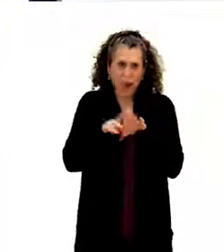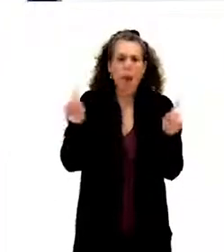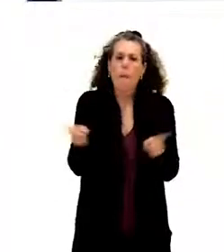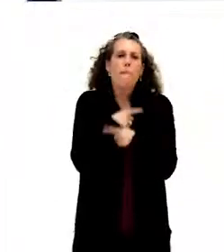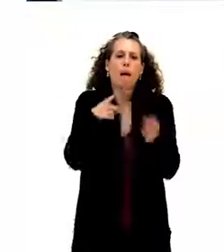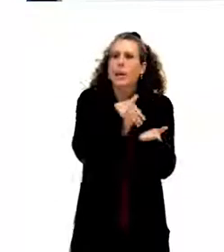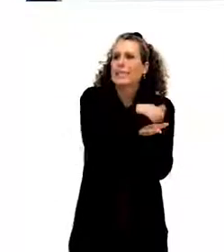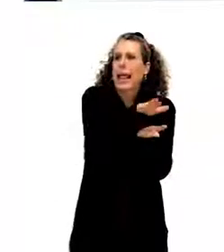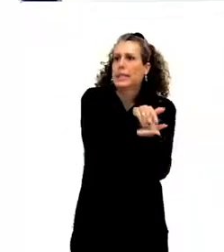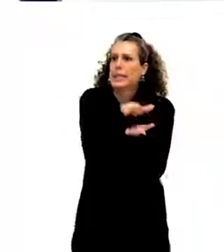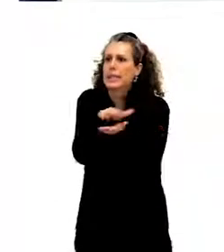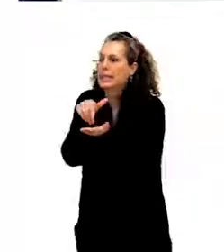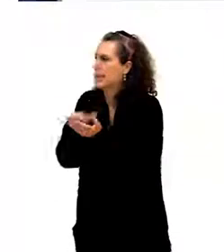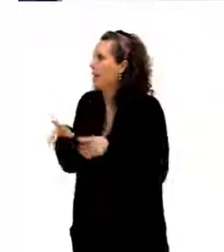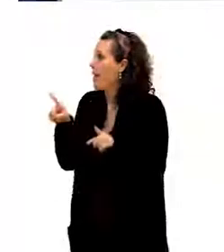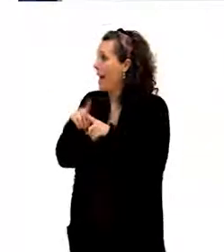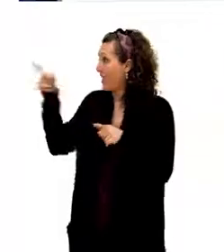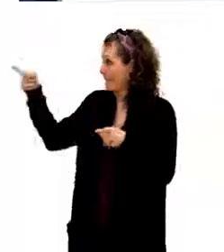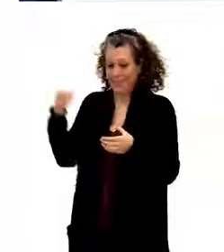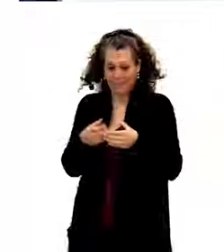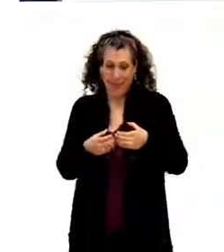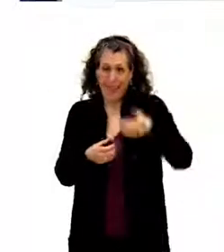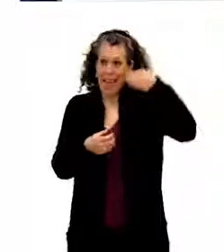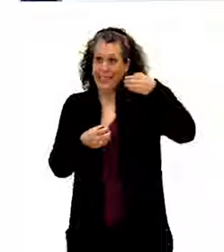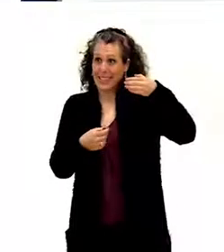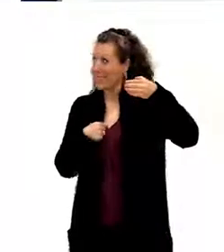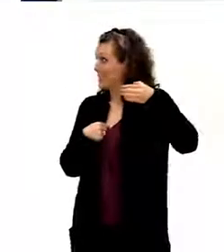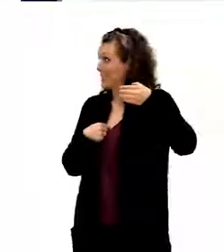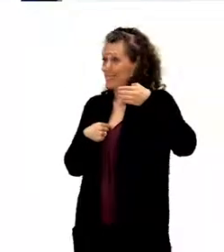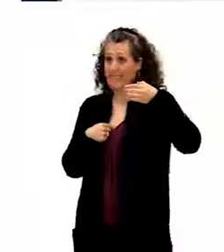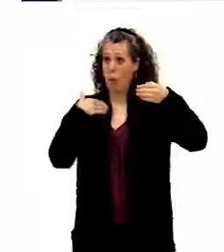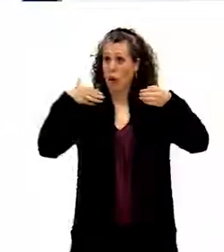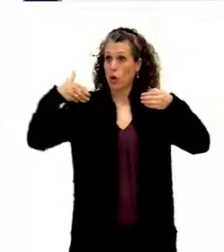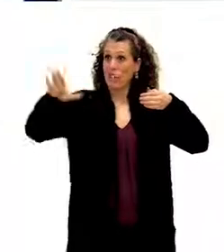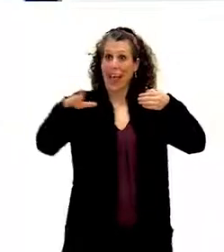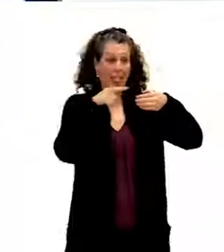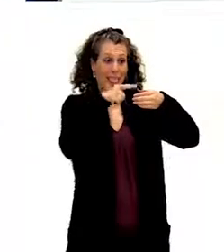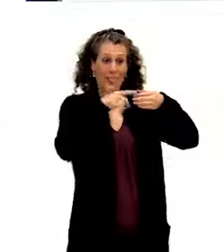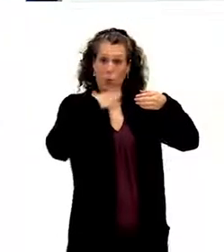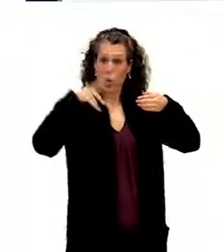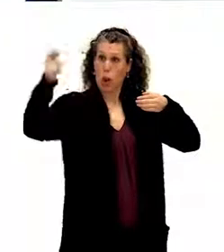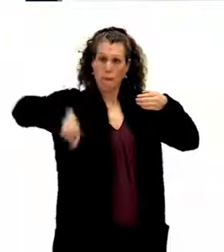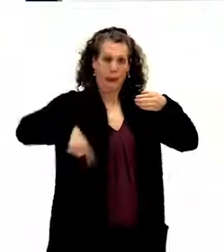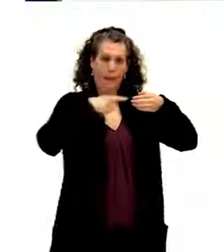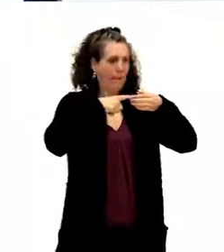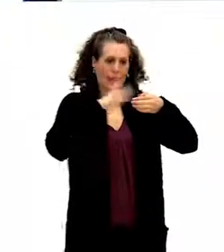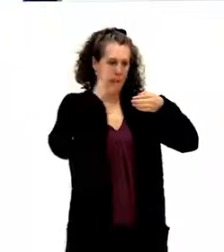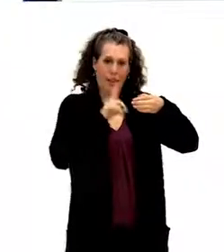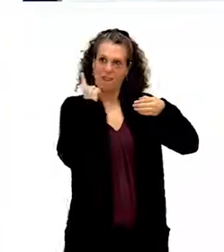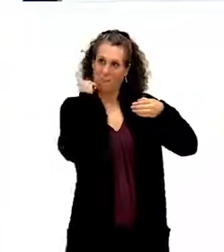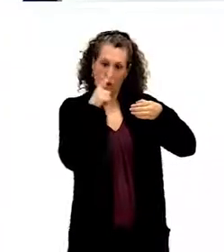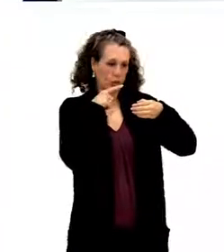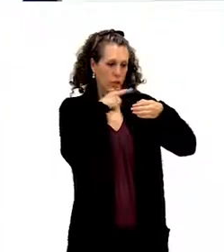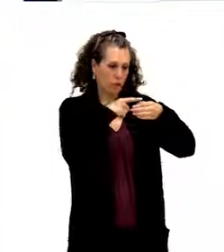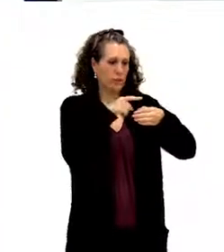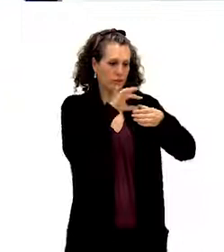market this glass without meeting certain standard requirements. Because this could be